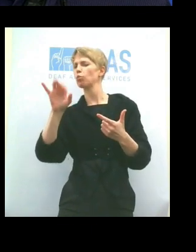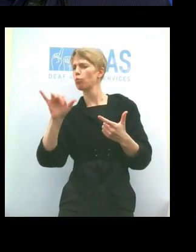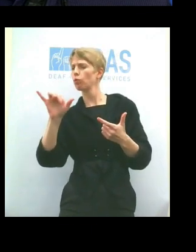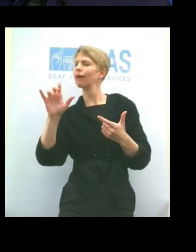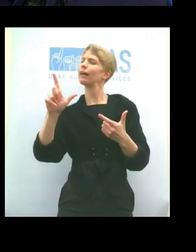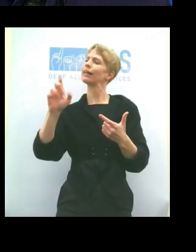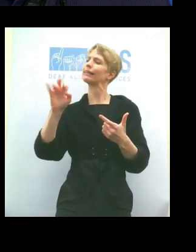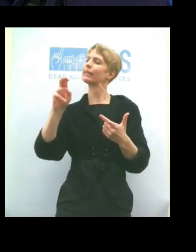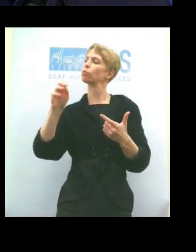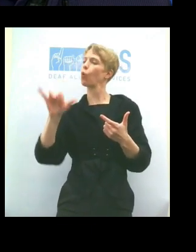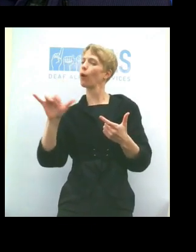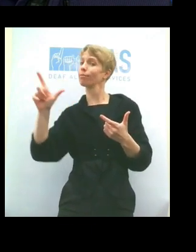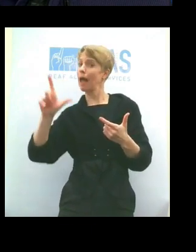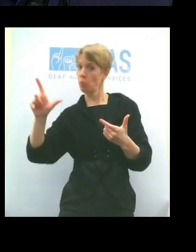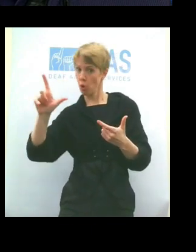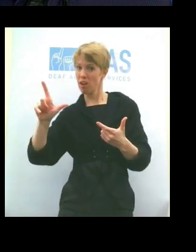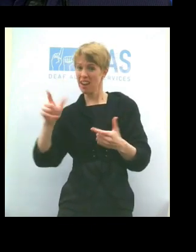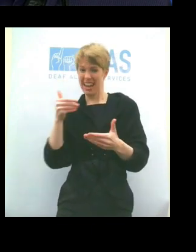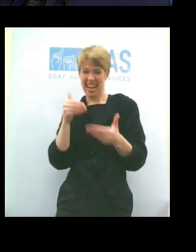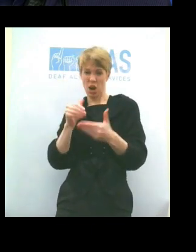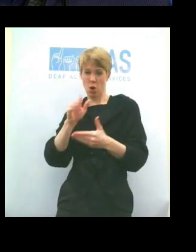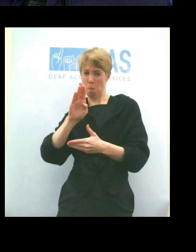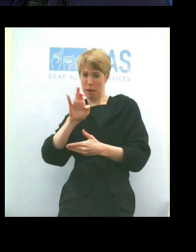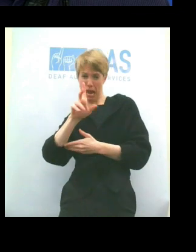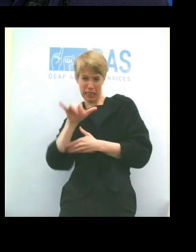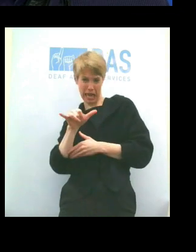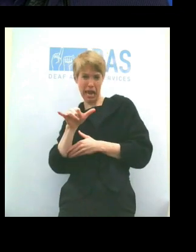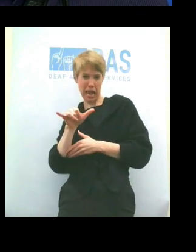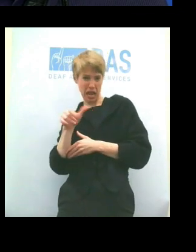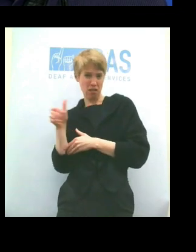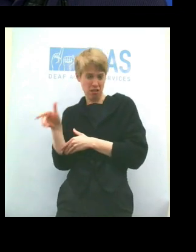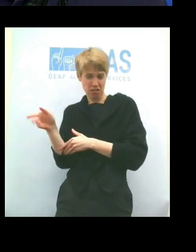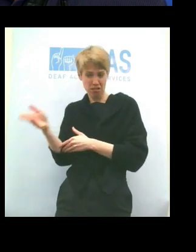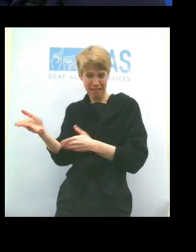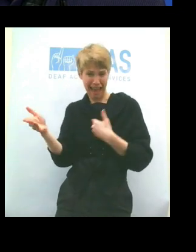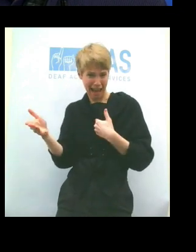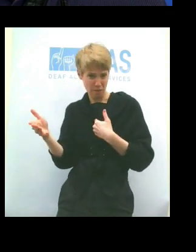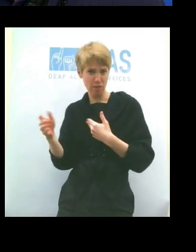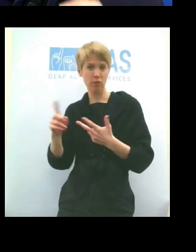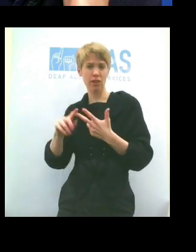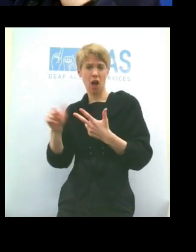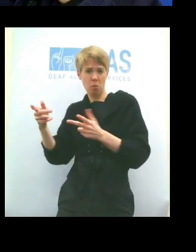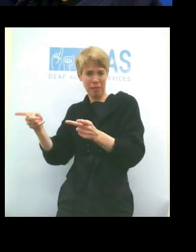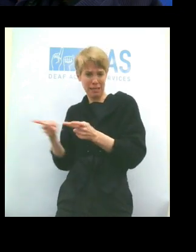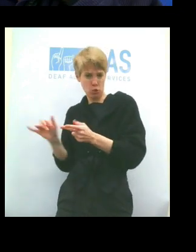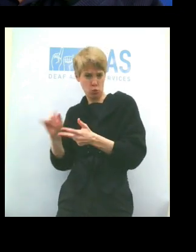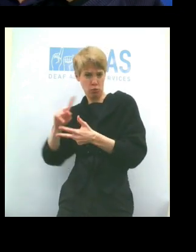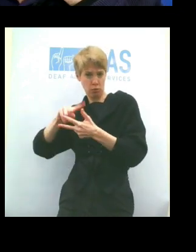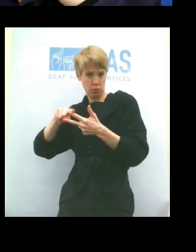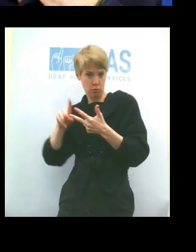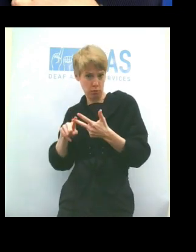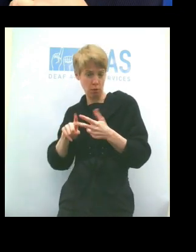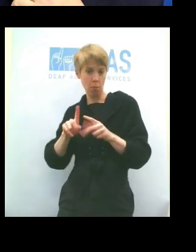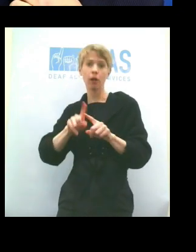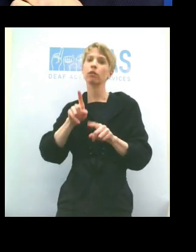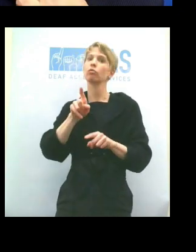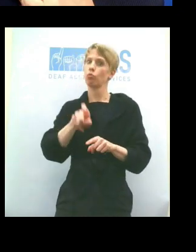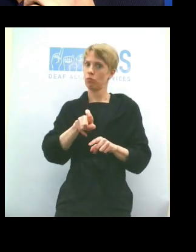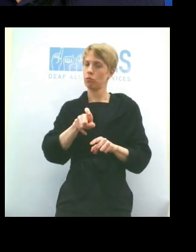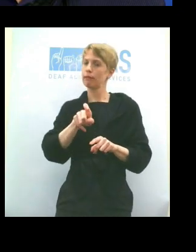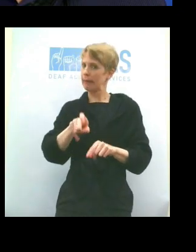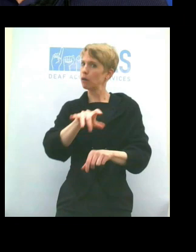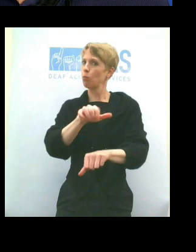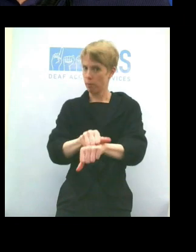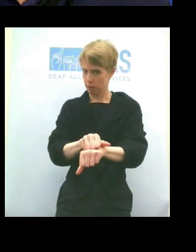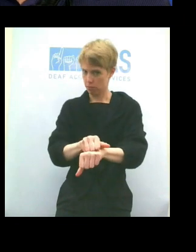Bailey. I was there last week, and it worked very well. These are by appointment only, so you just don't come in and wait a long time. You actually